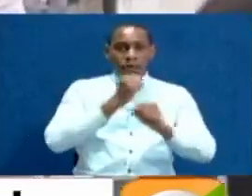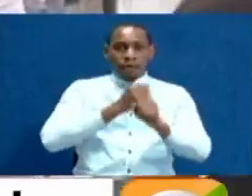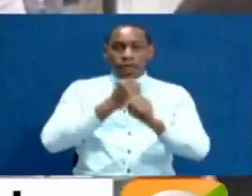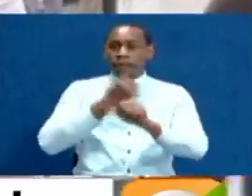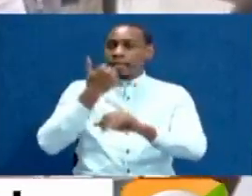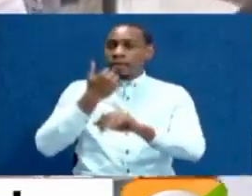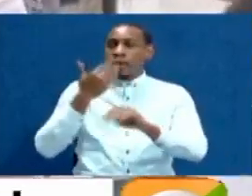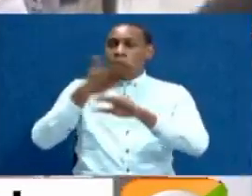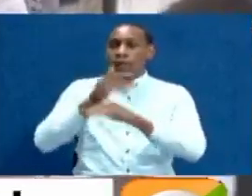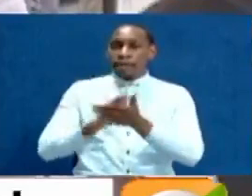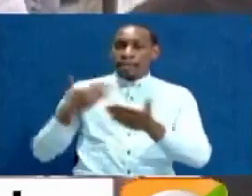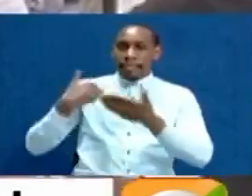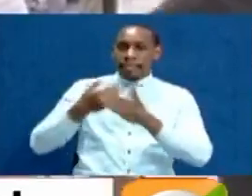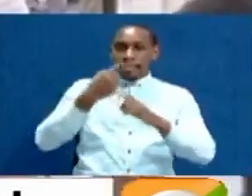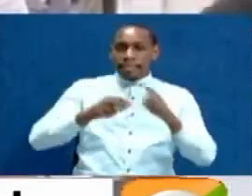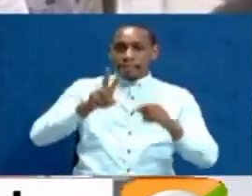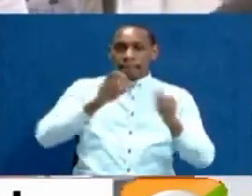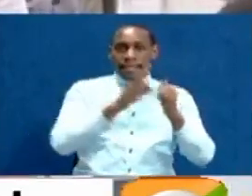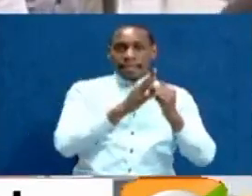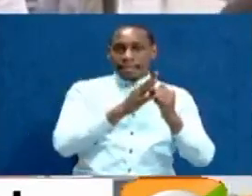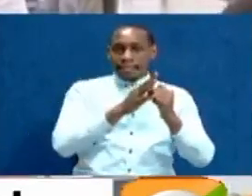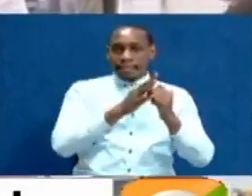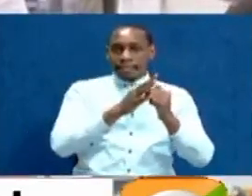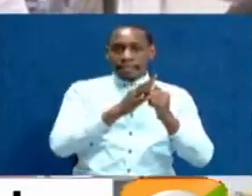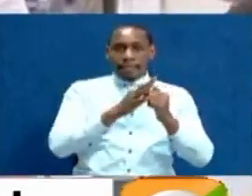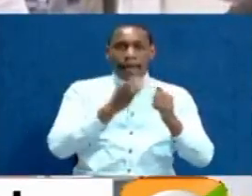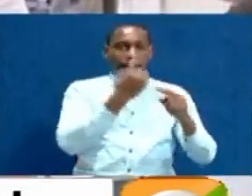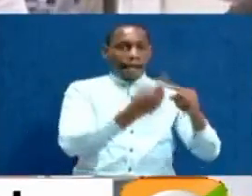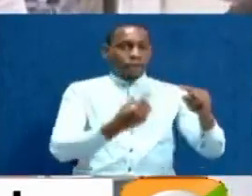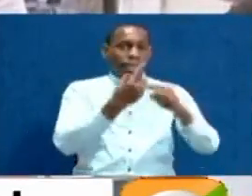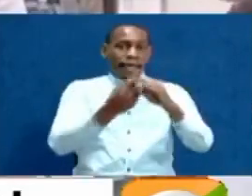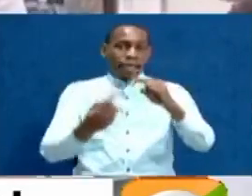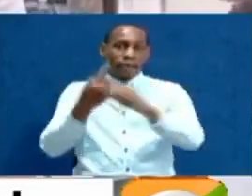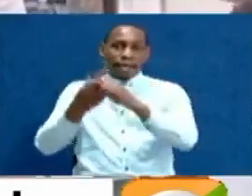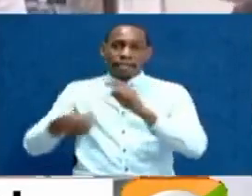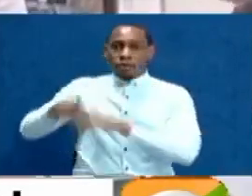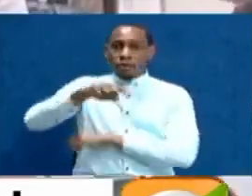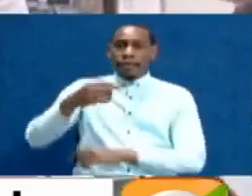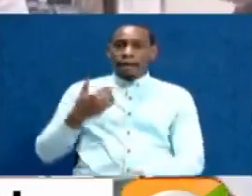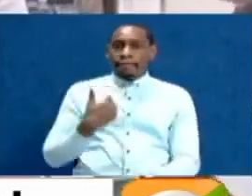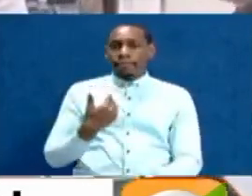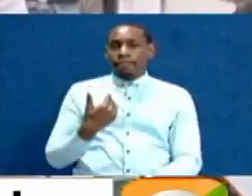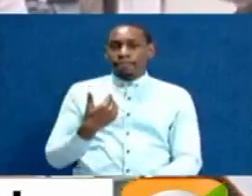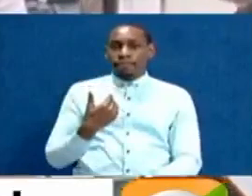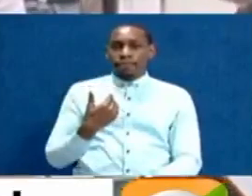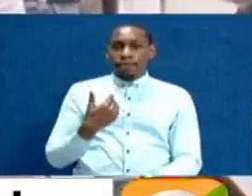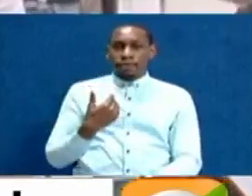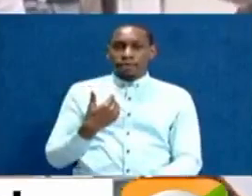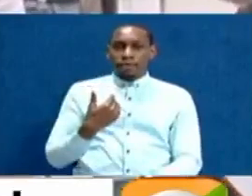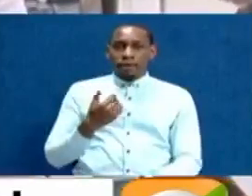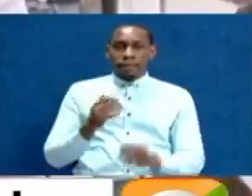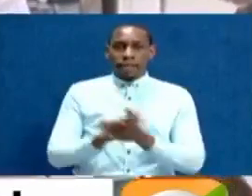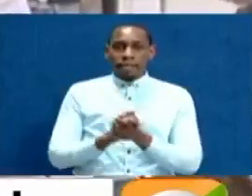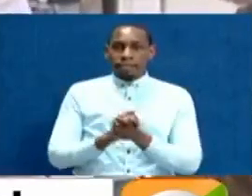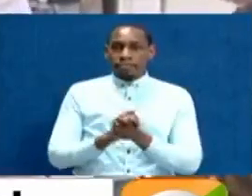very hard since 2013. Every year, we have been having this Mombasa Open